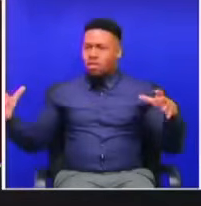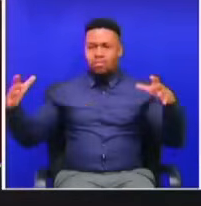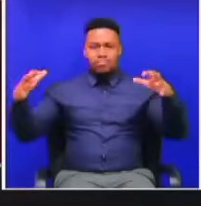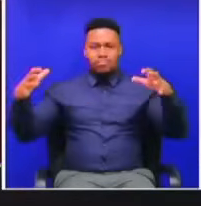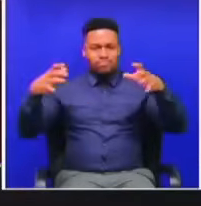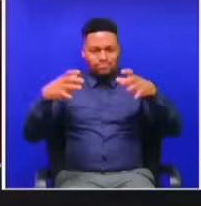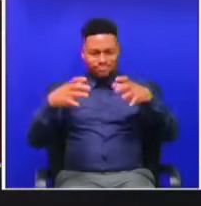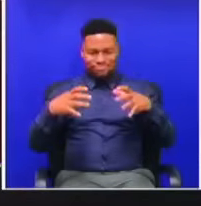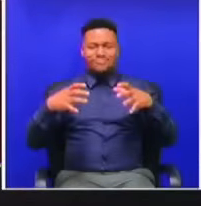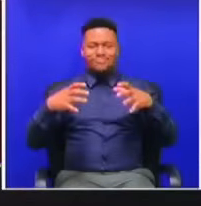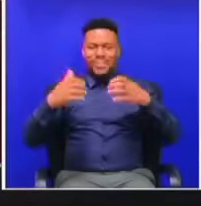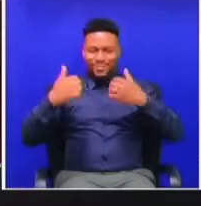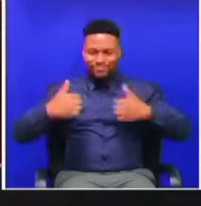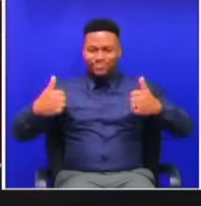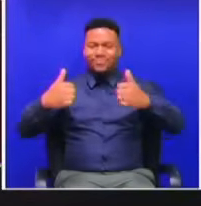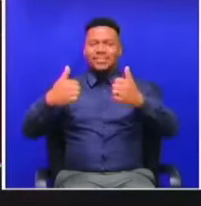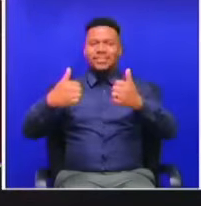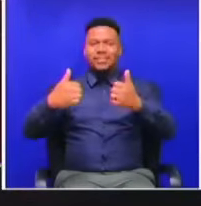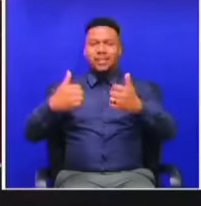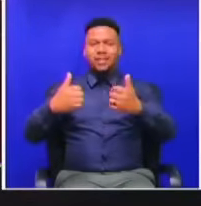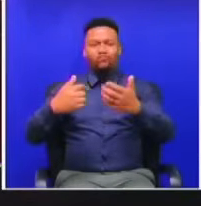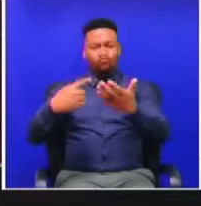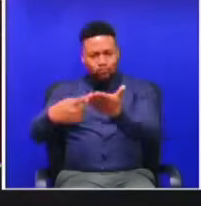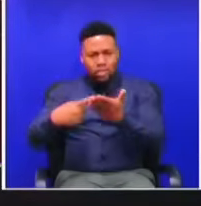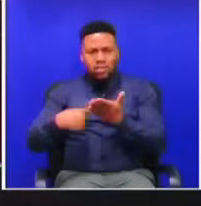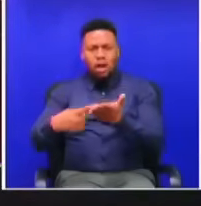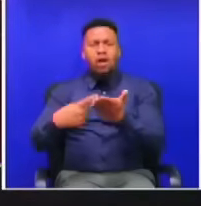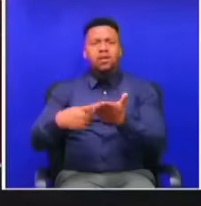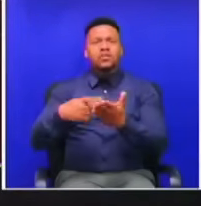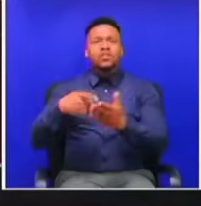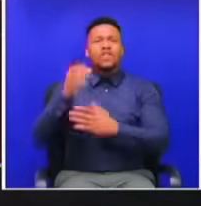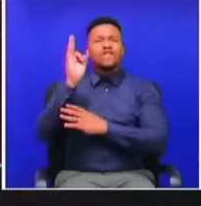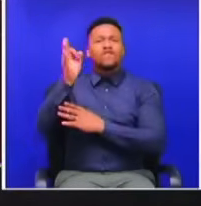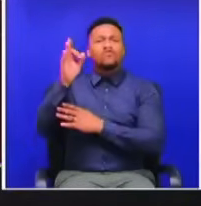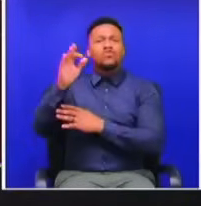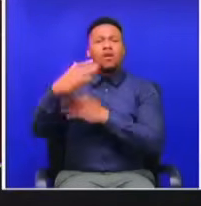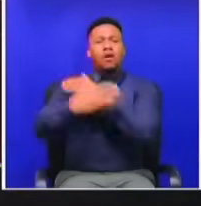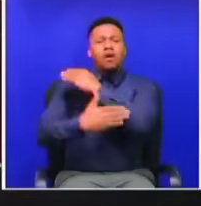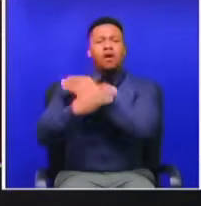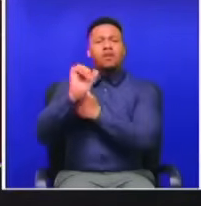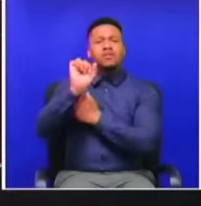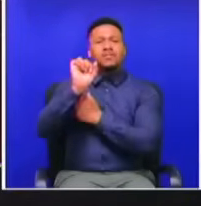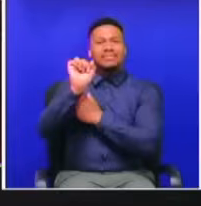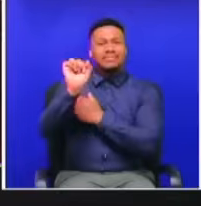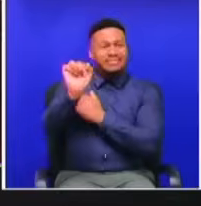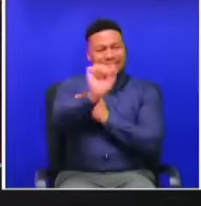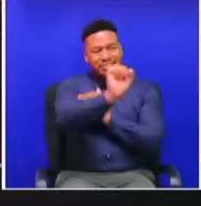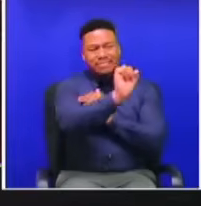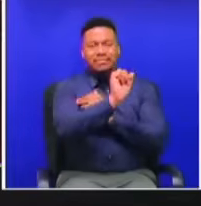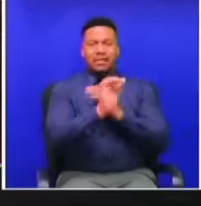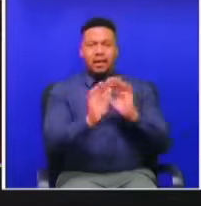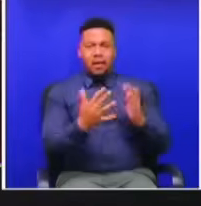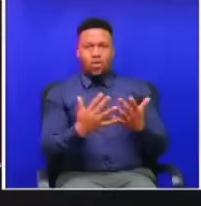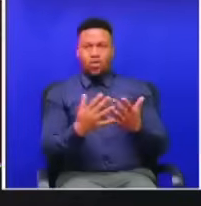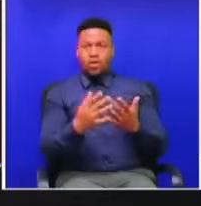the future of their own country, to debate on the South Africa they